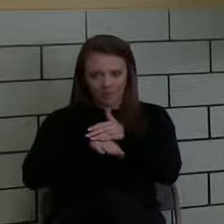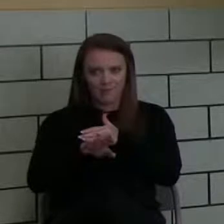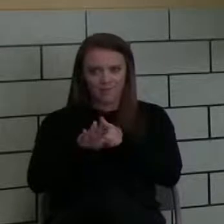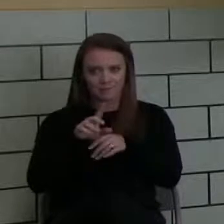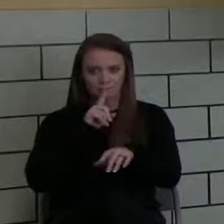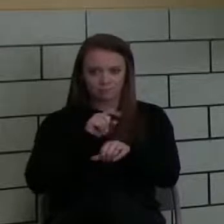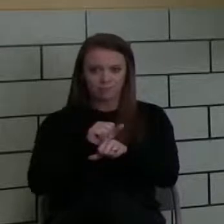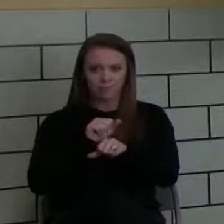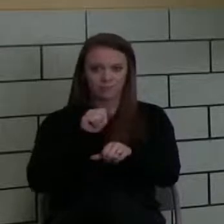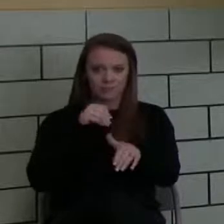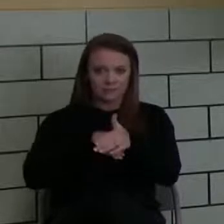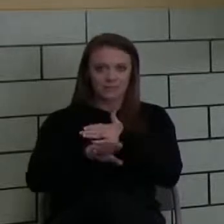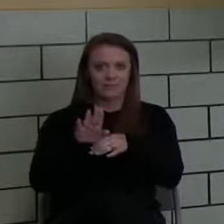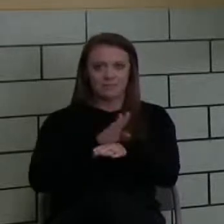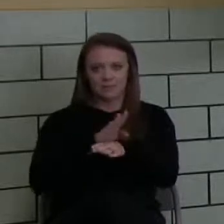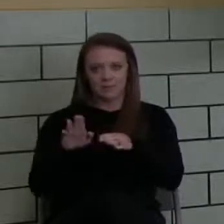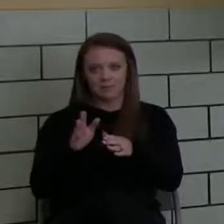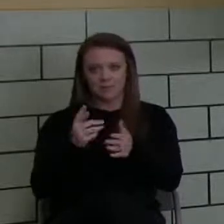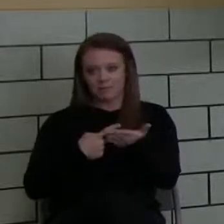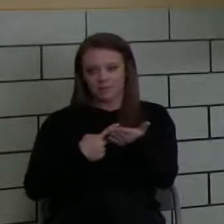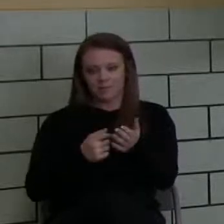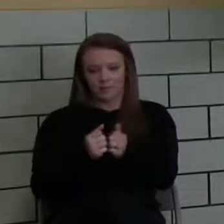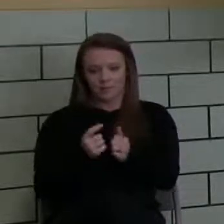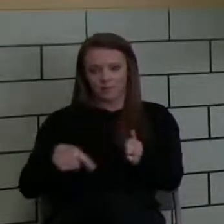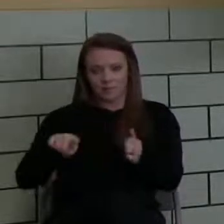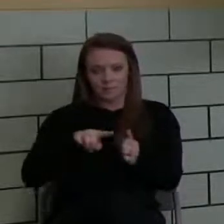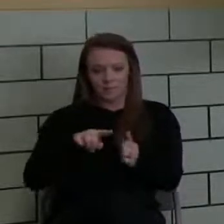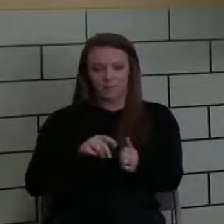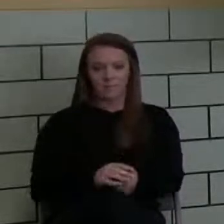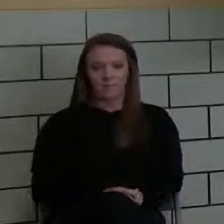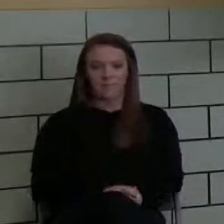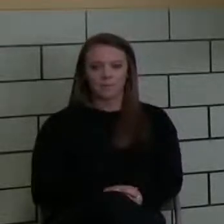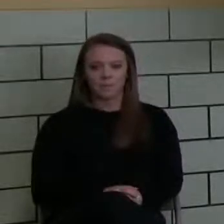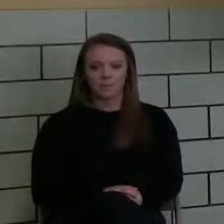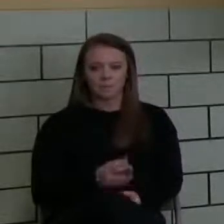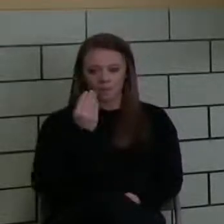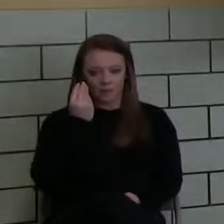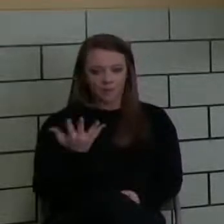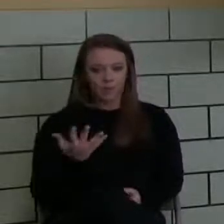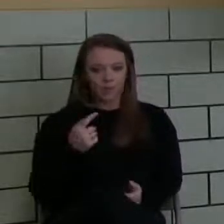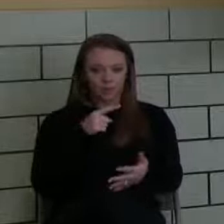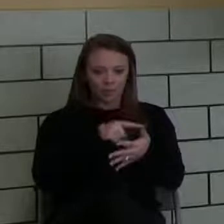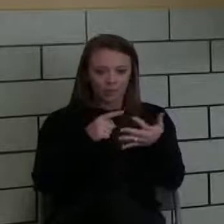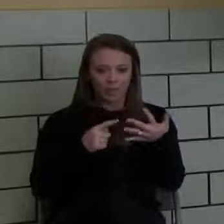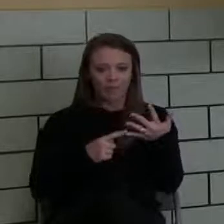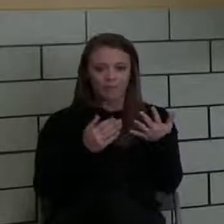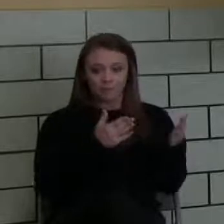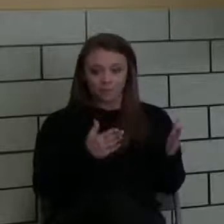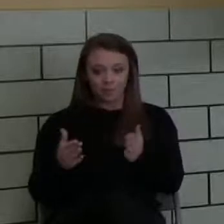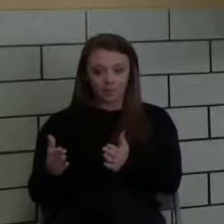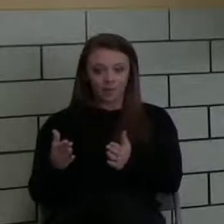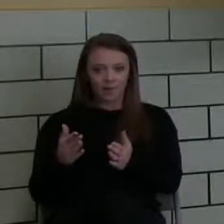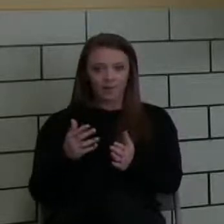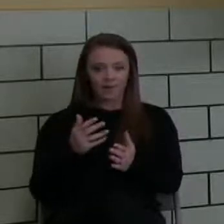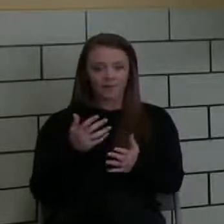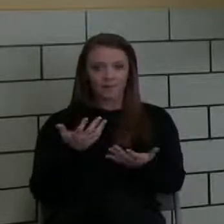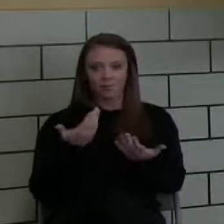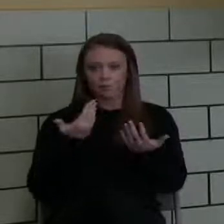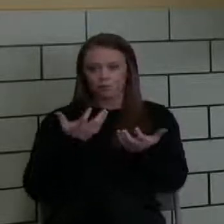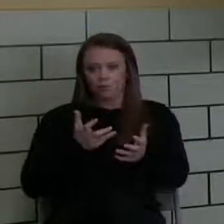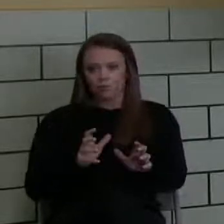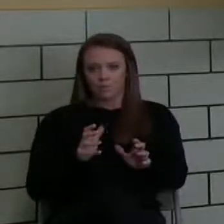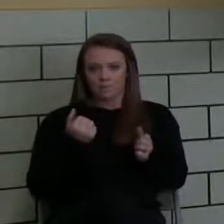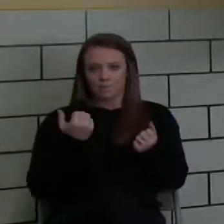and say, here's what we're going to do. And we try not to be too restrictive. We try to give the contractor